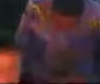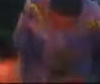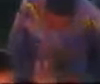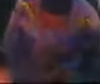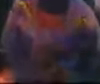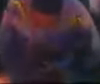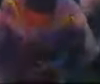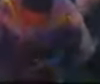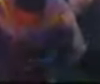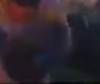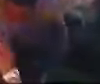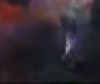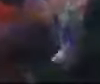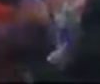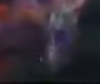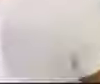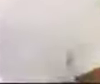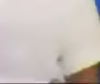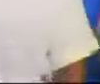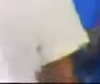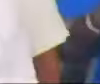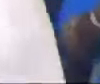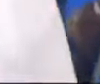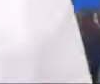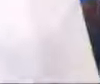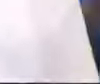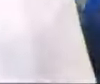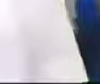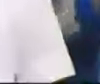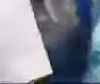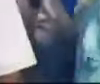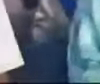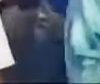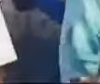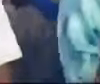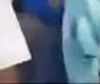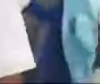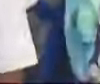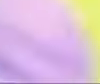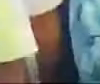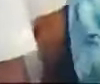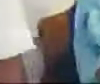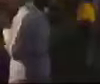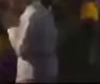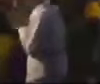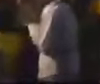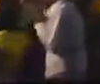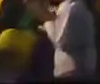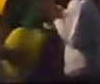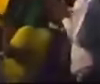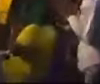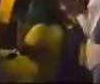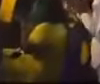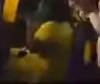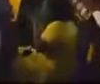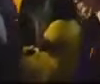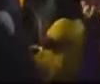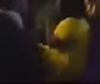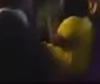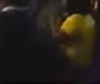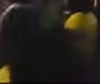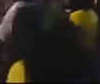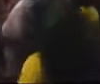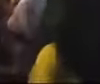Go ahead over your destiny. All doors, come on, please don't be silent. Shabrika